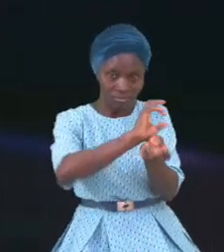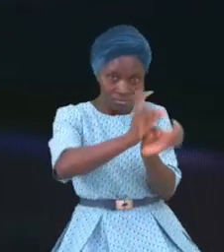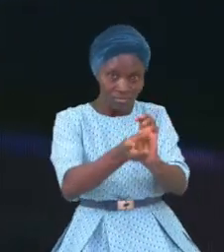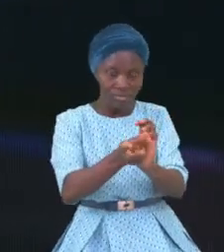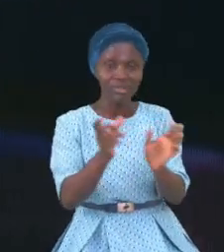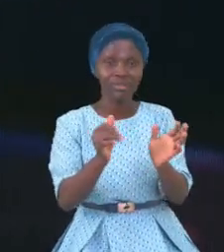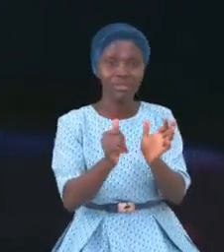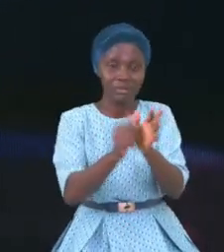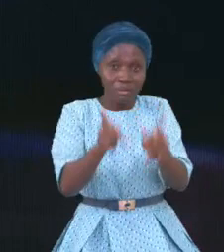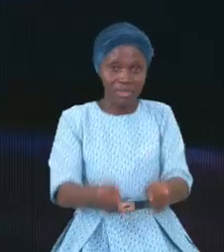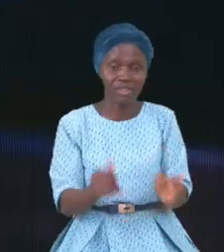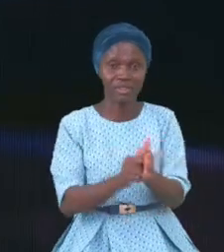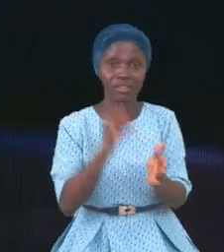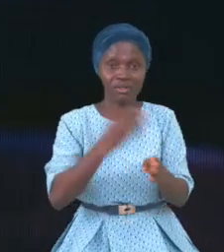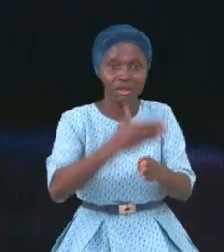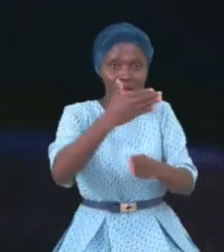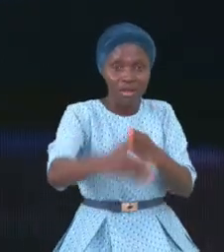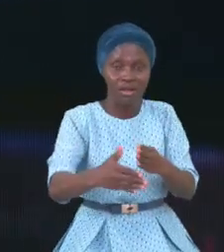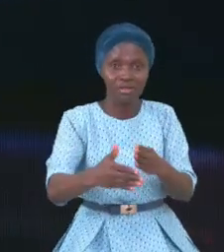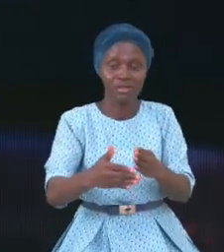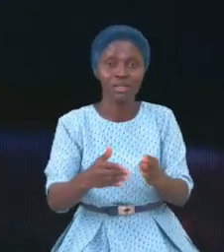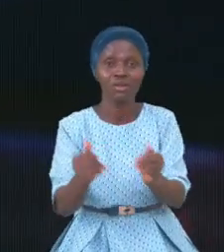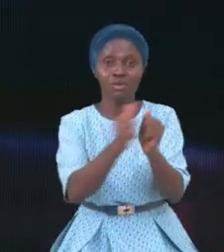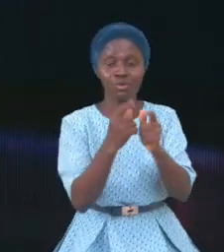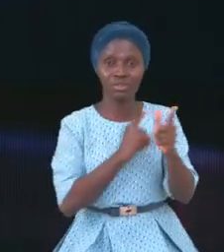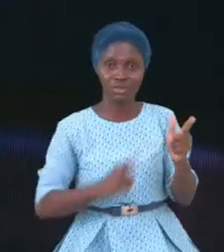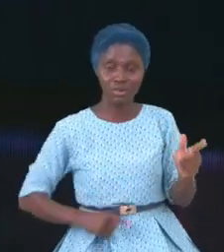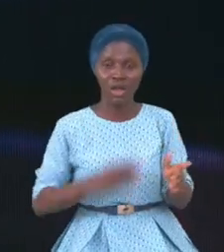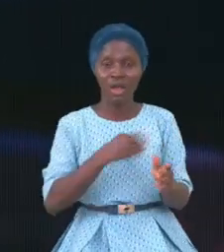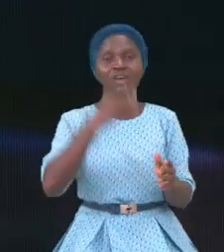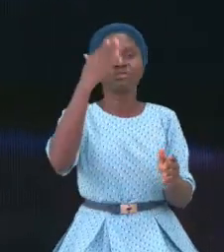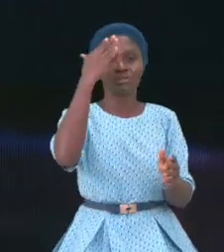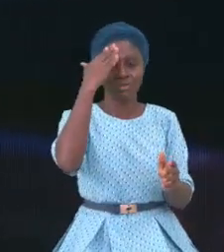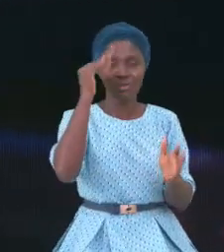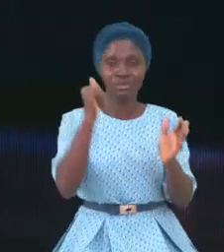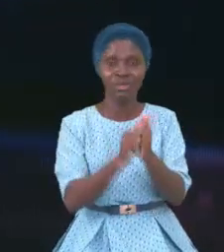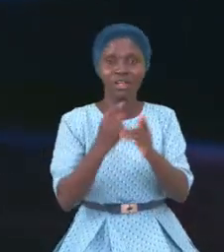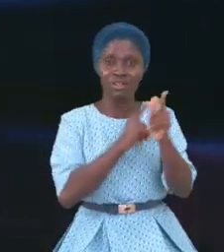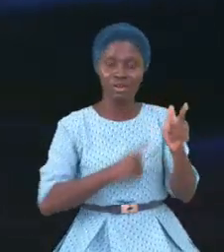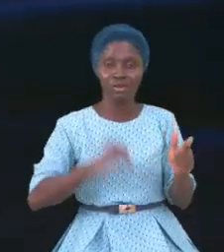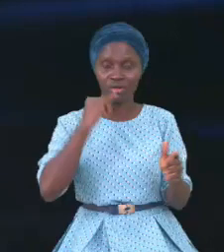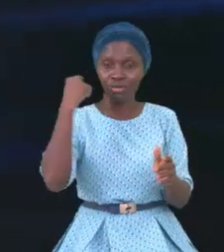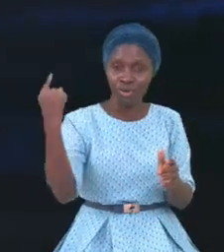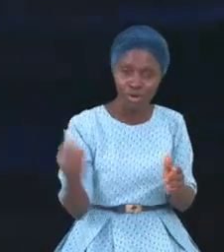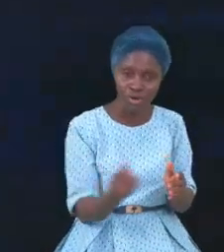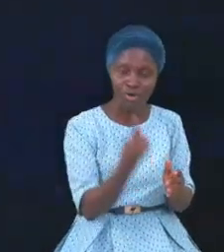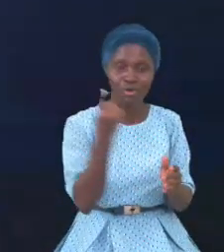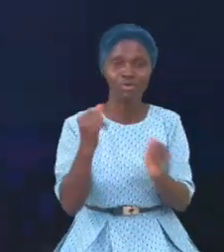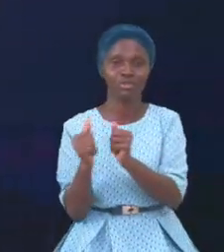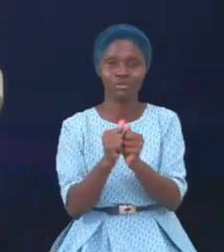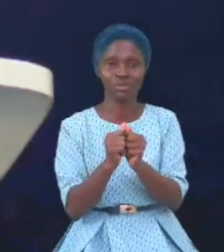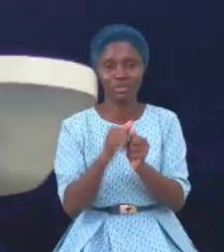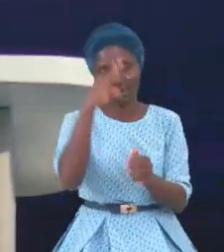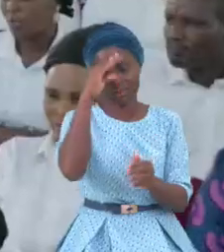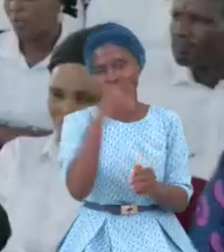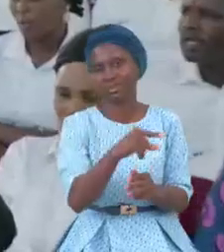totally separated unto the Lord, and he knows the Lord is always with him. The Lord will be with